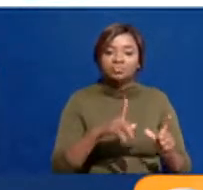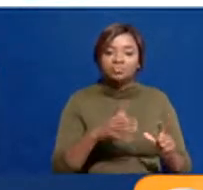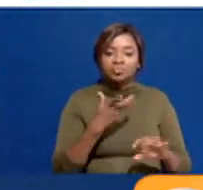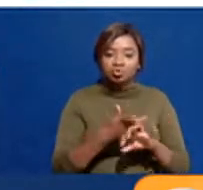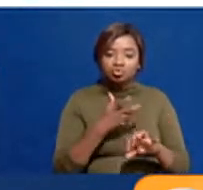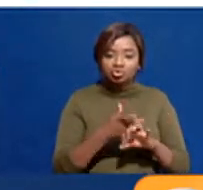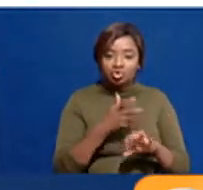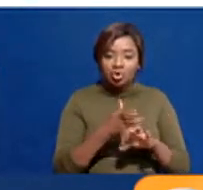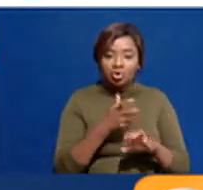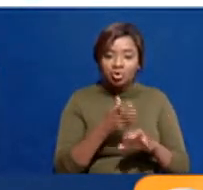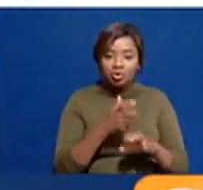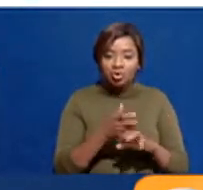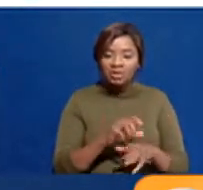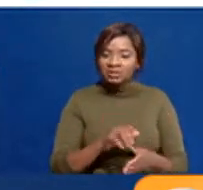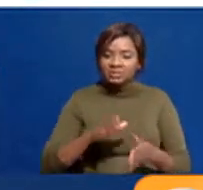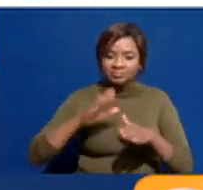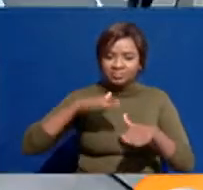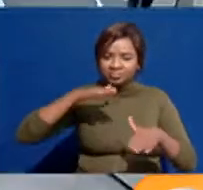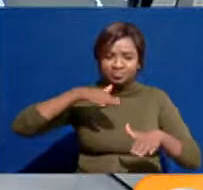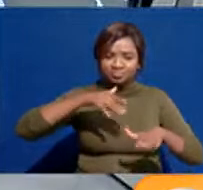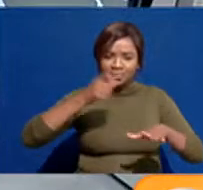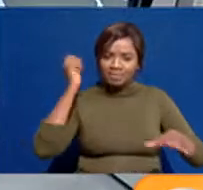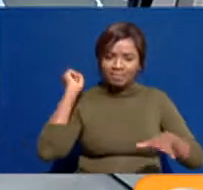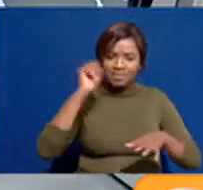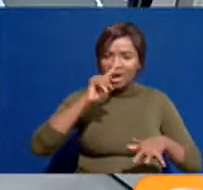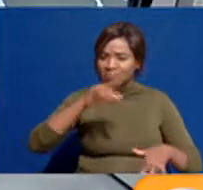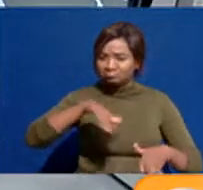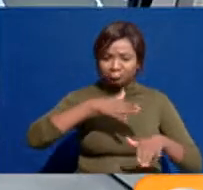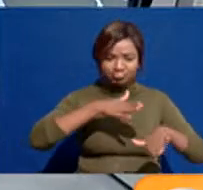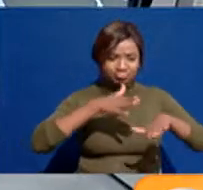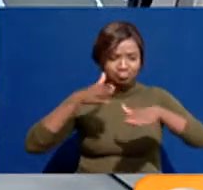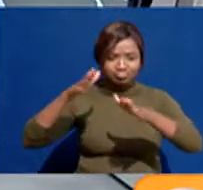Okay. They also have companies which we can resist.